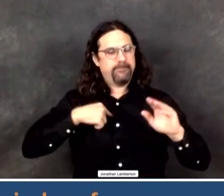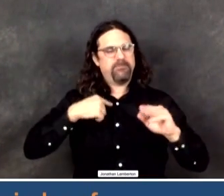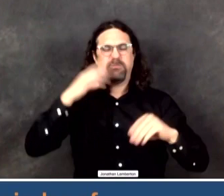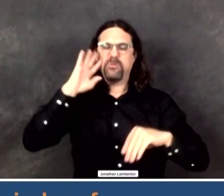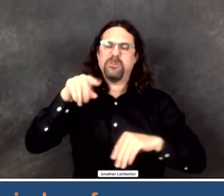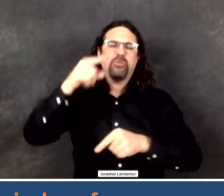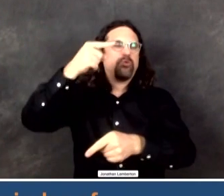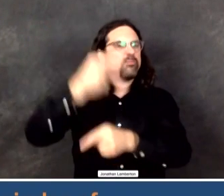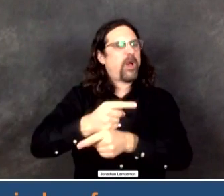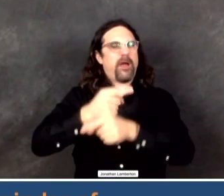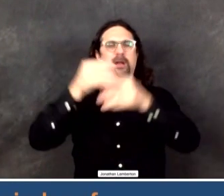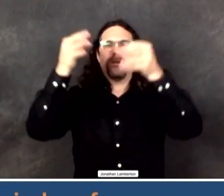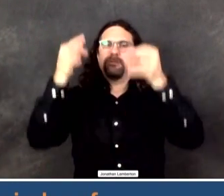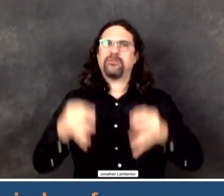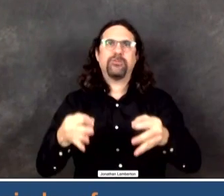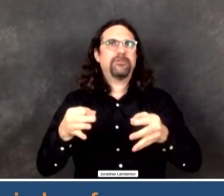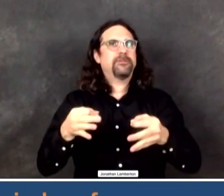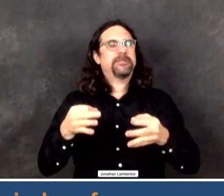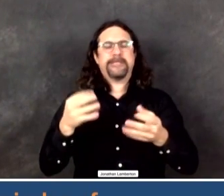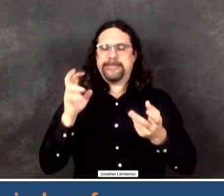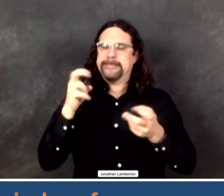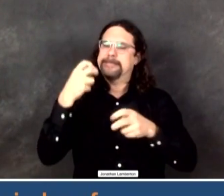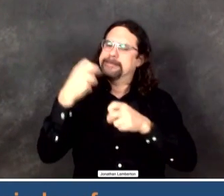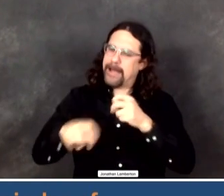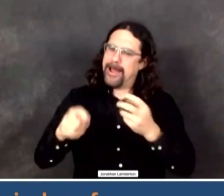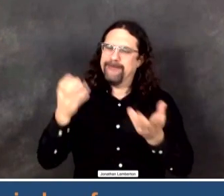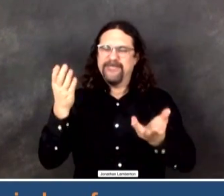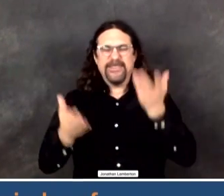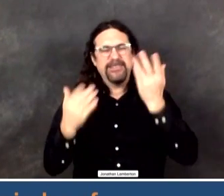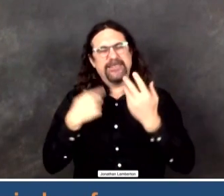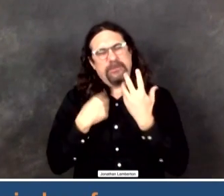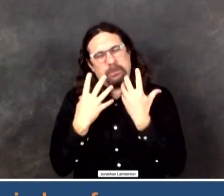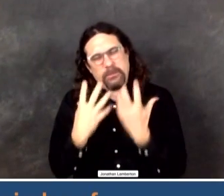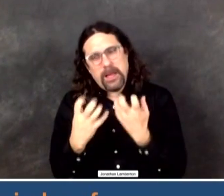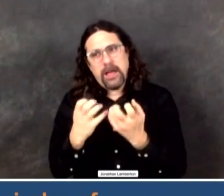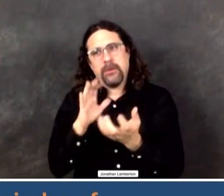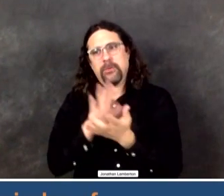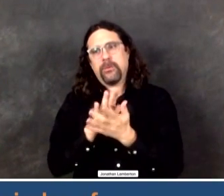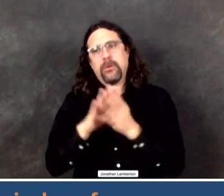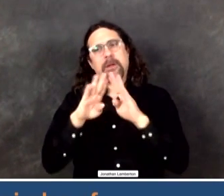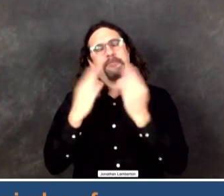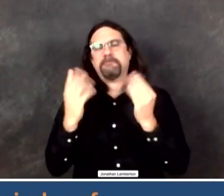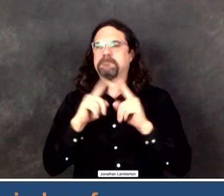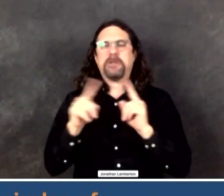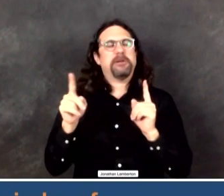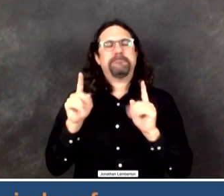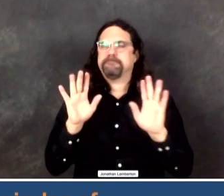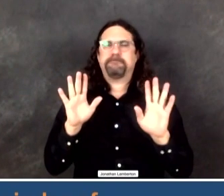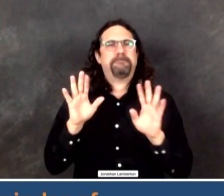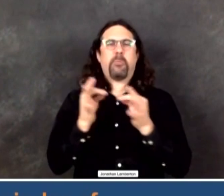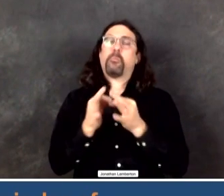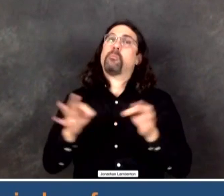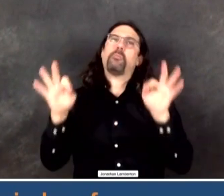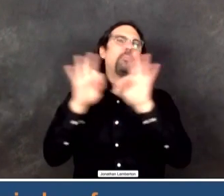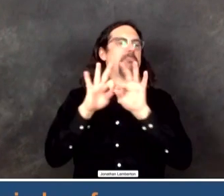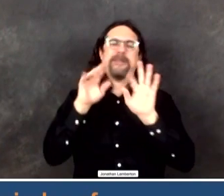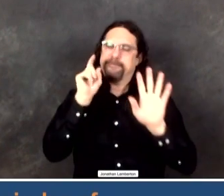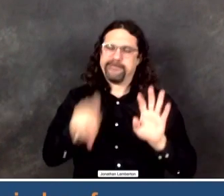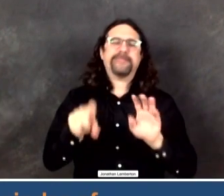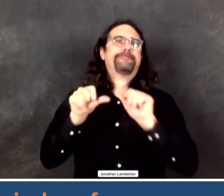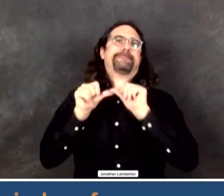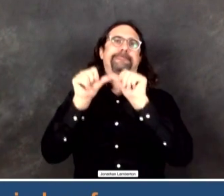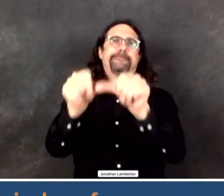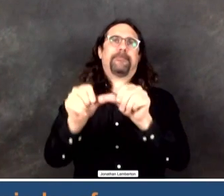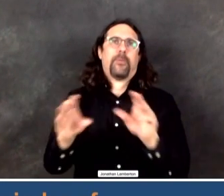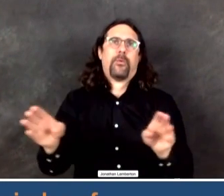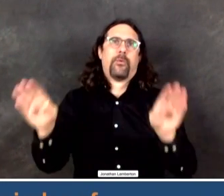guarantee that the strategies that have been working, the shelter in place, the social distancing, all the focused